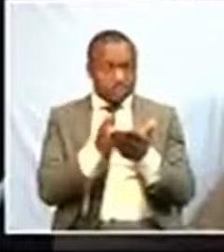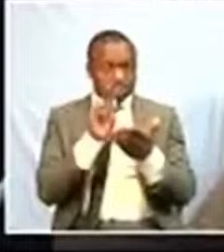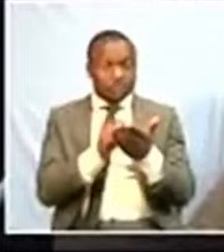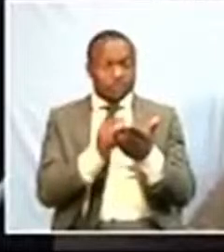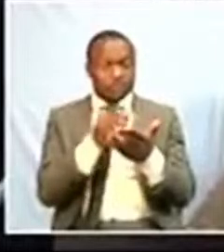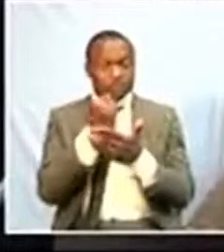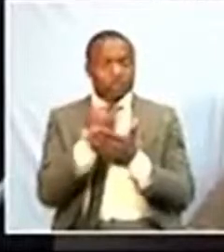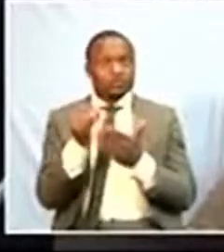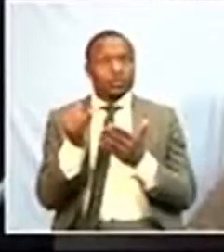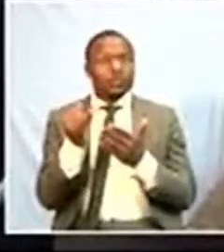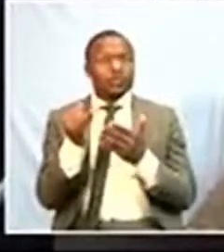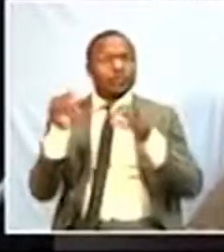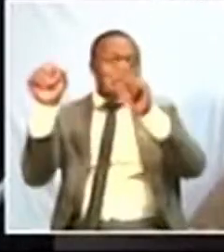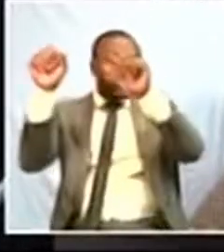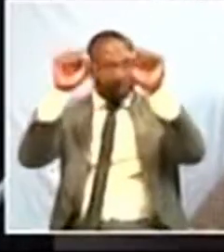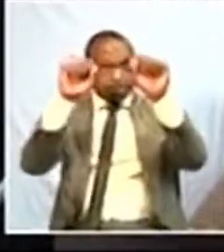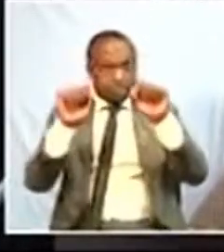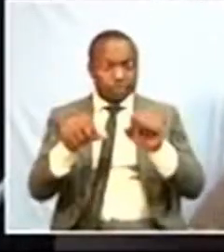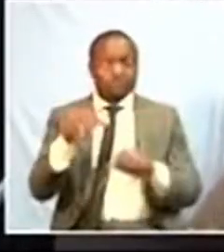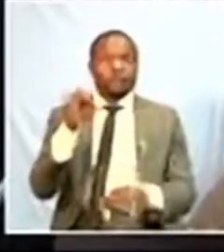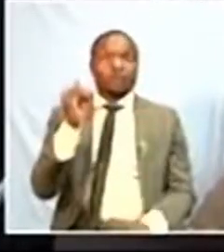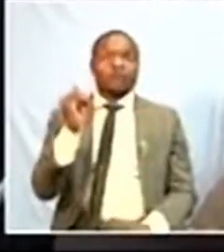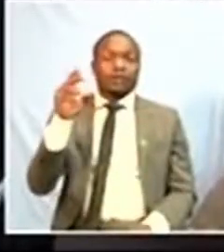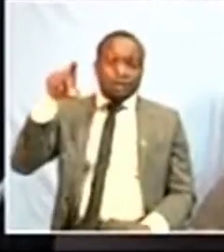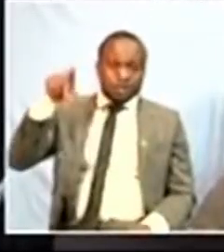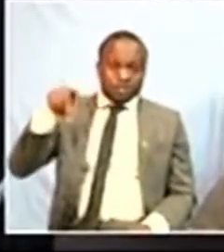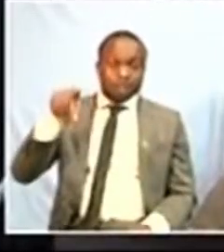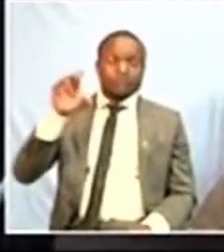steel, which is IPC number 4.